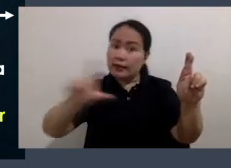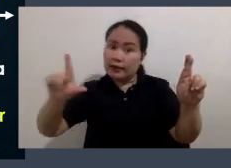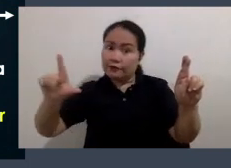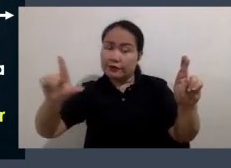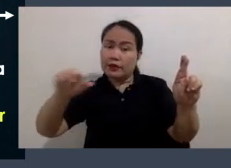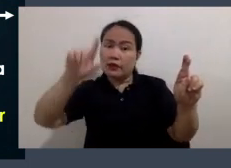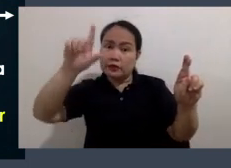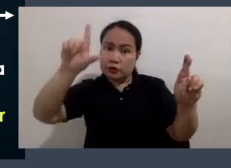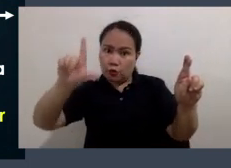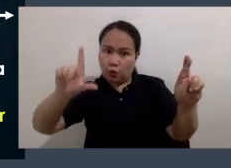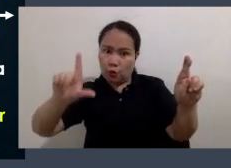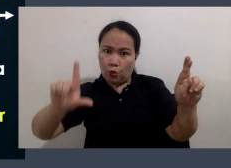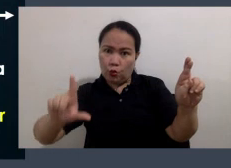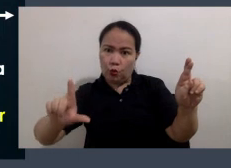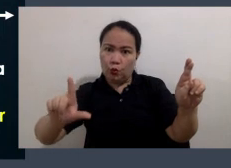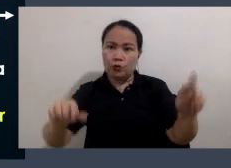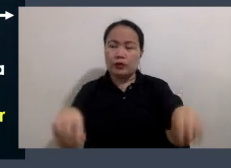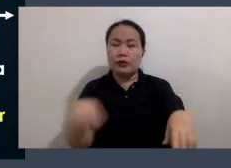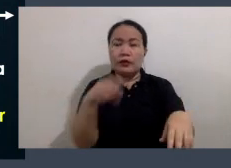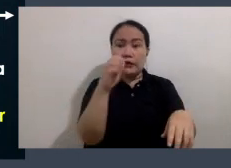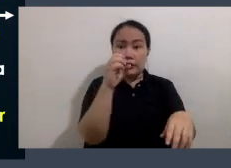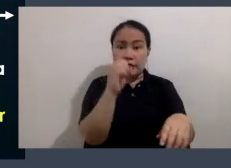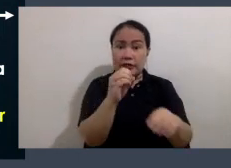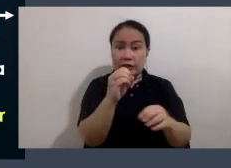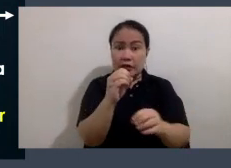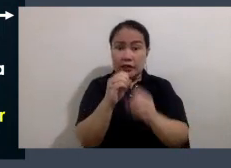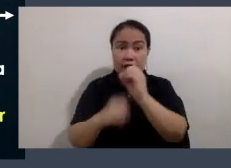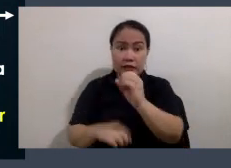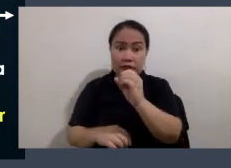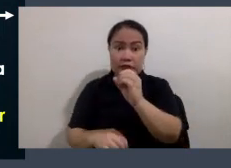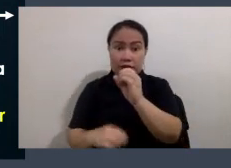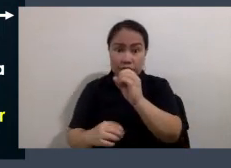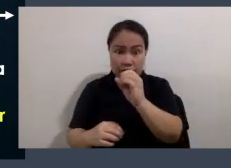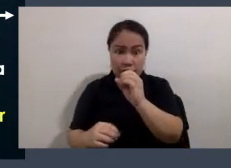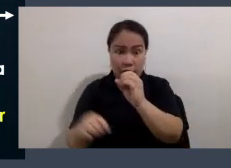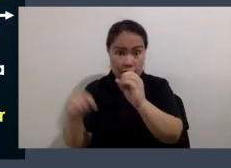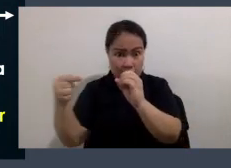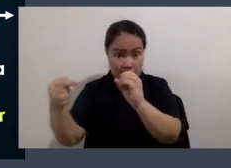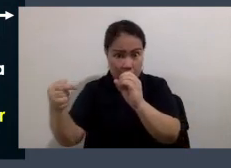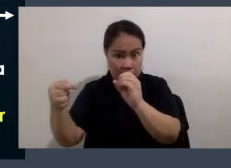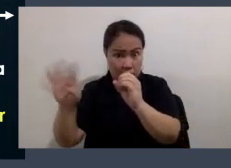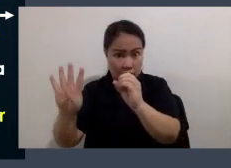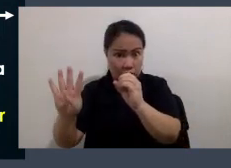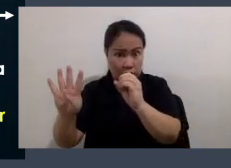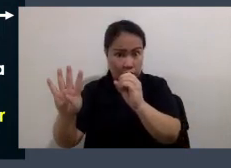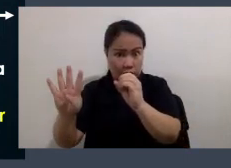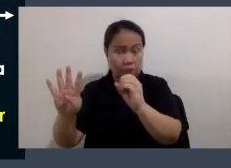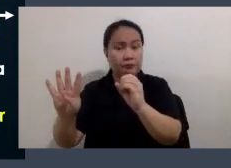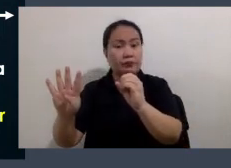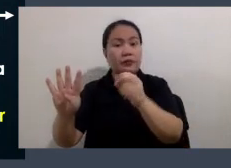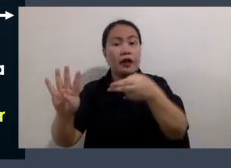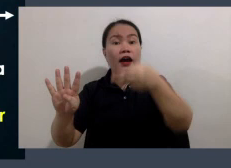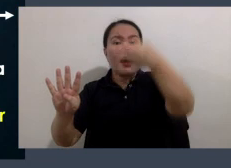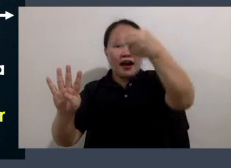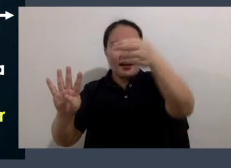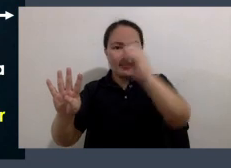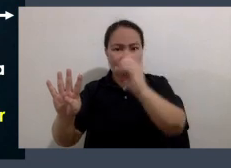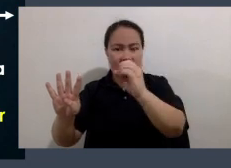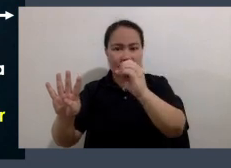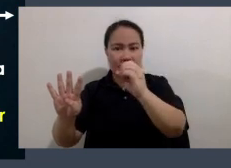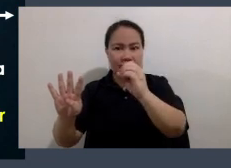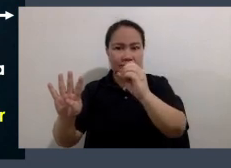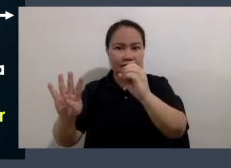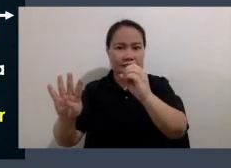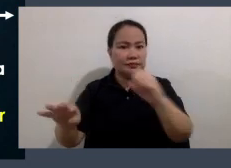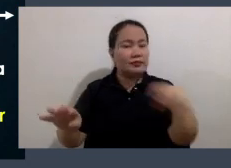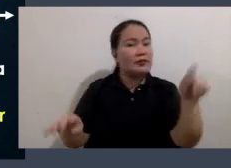So, halimbawa, si 0 and negative 4. Since si 0 ang nasa kanan, mas mataas si 0 kay negative 4.